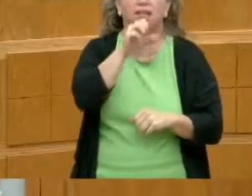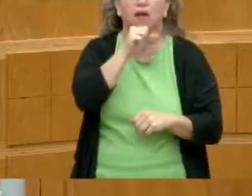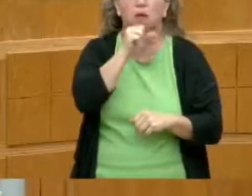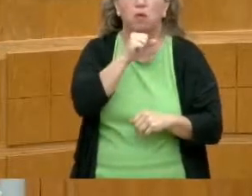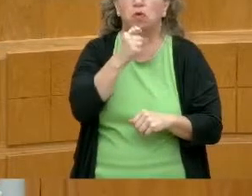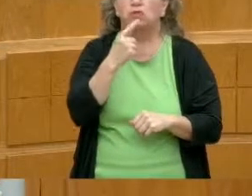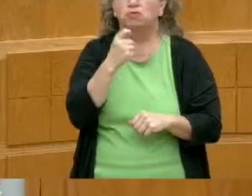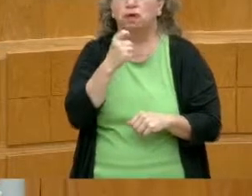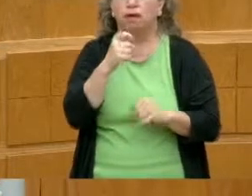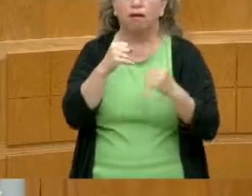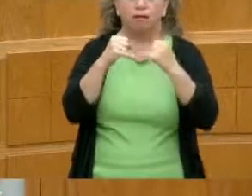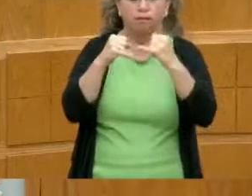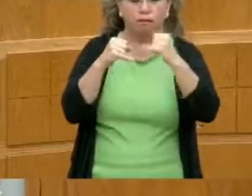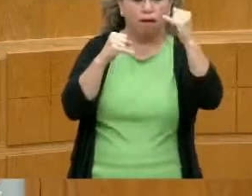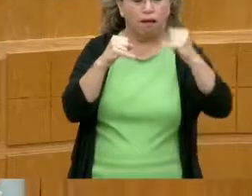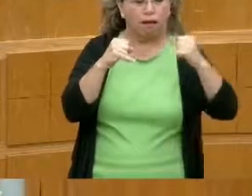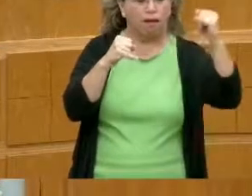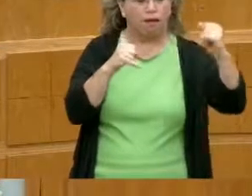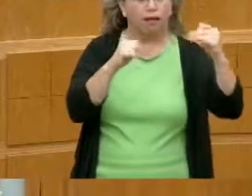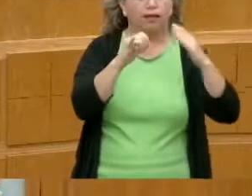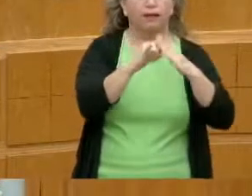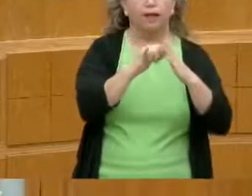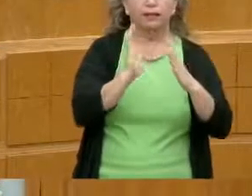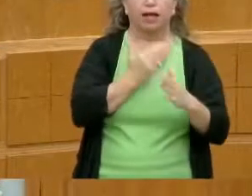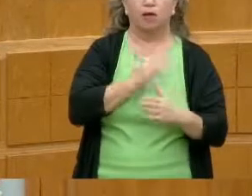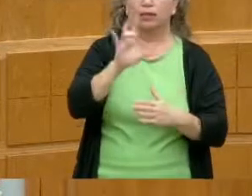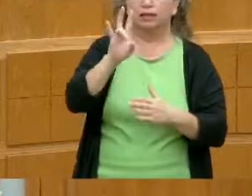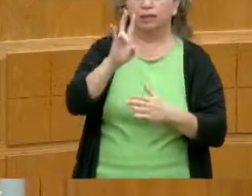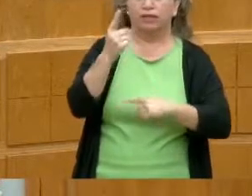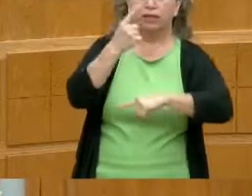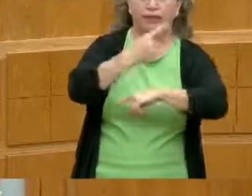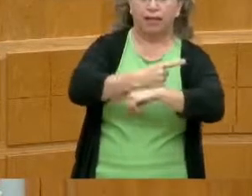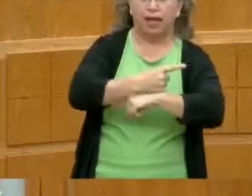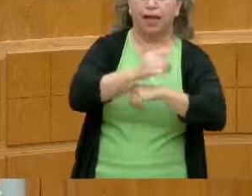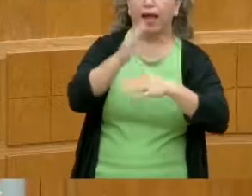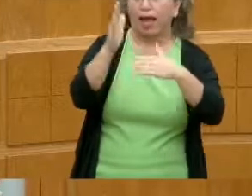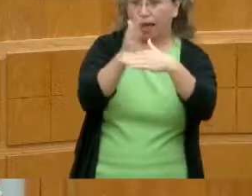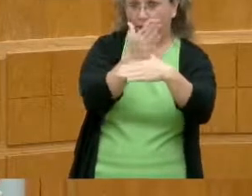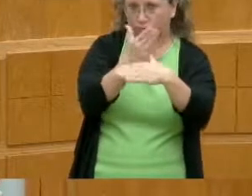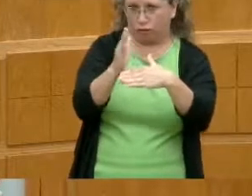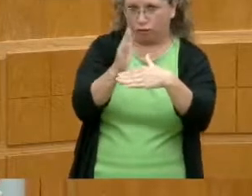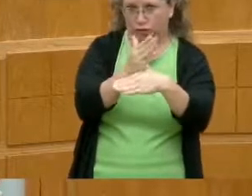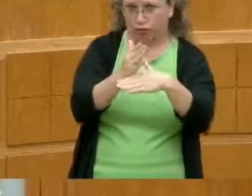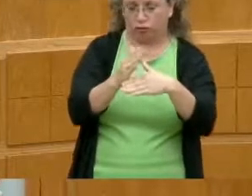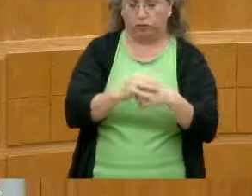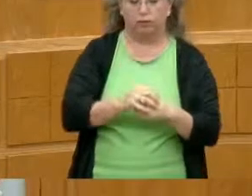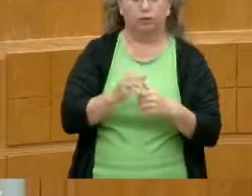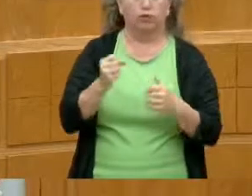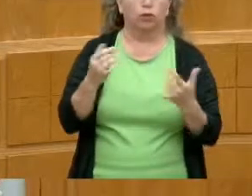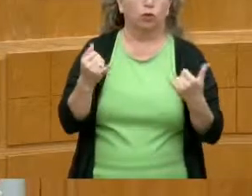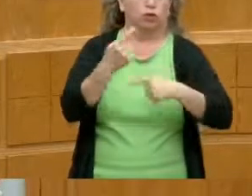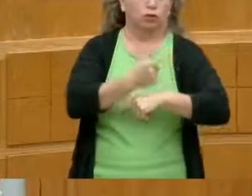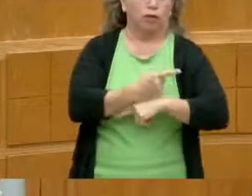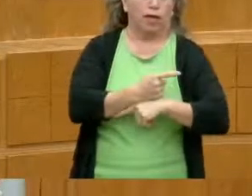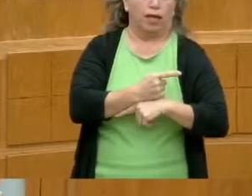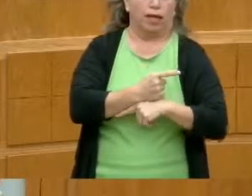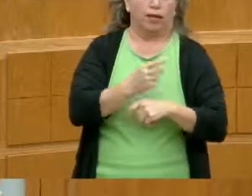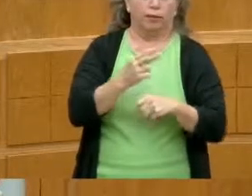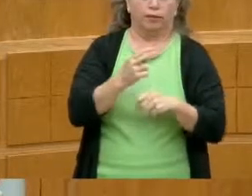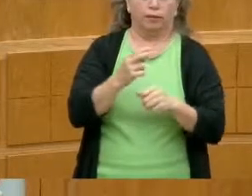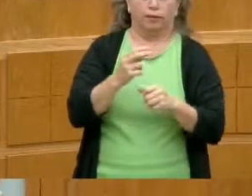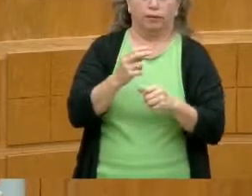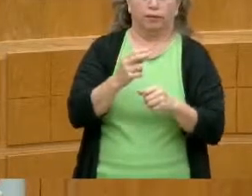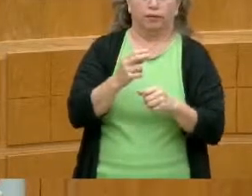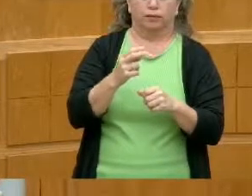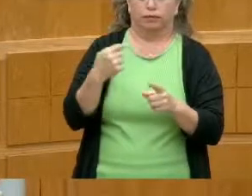7-day average, 7-day running average. So today, the 7-day running average using the past 7 days